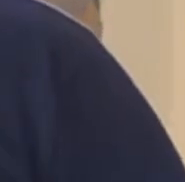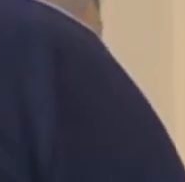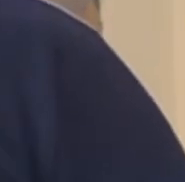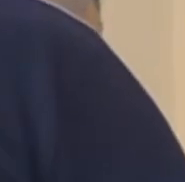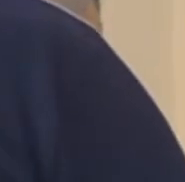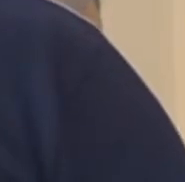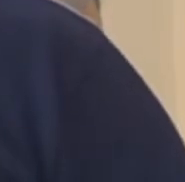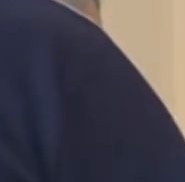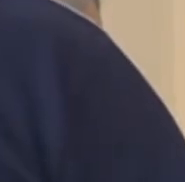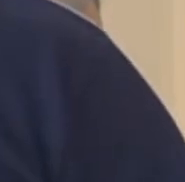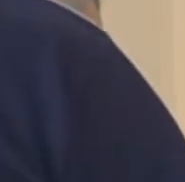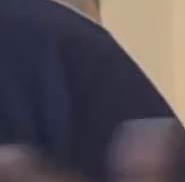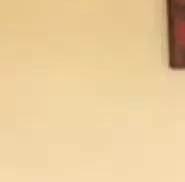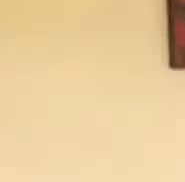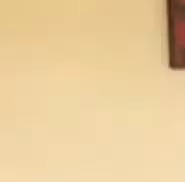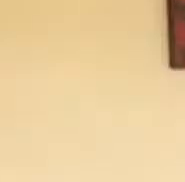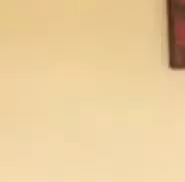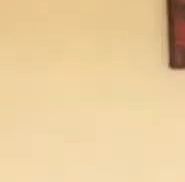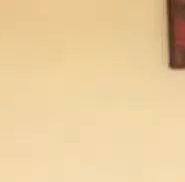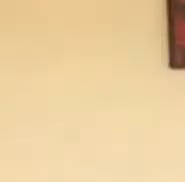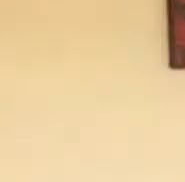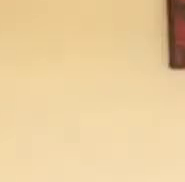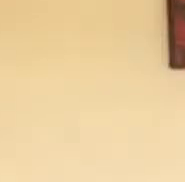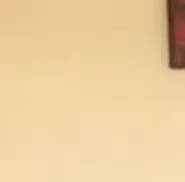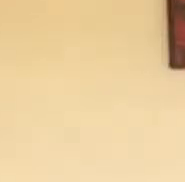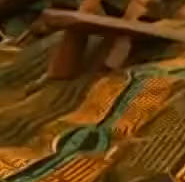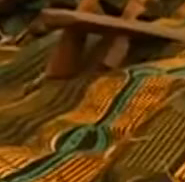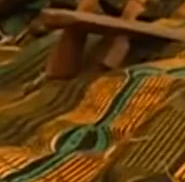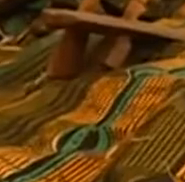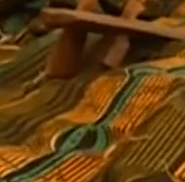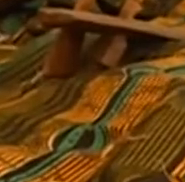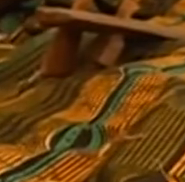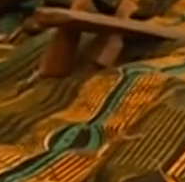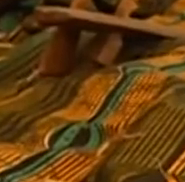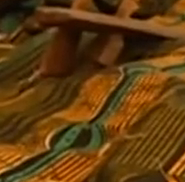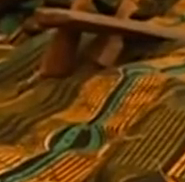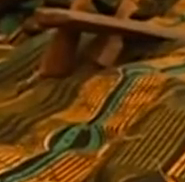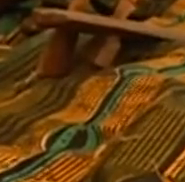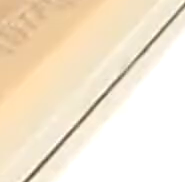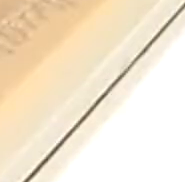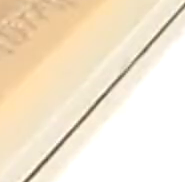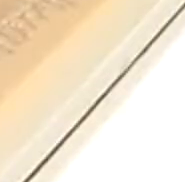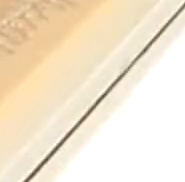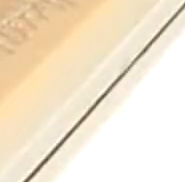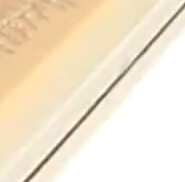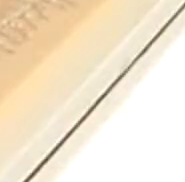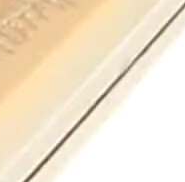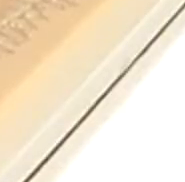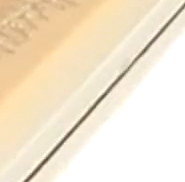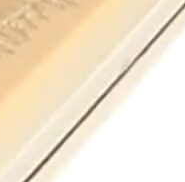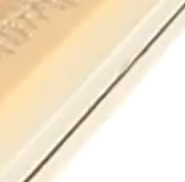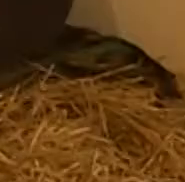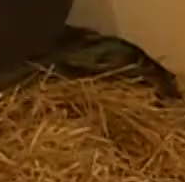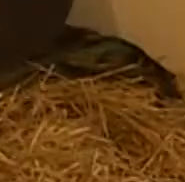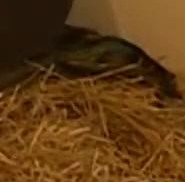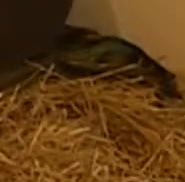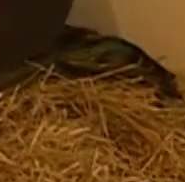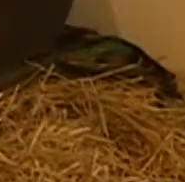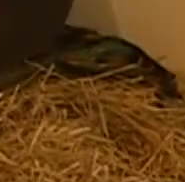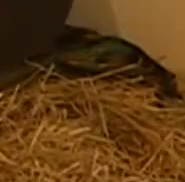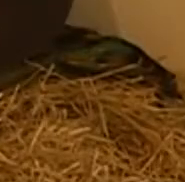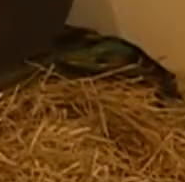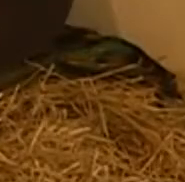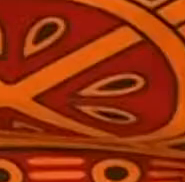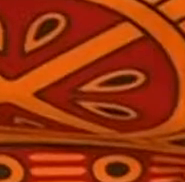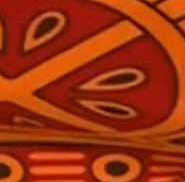you continue, you know, being open to us, and just try to guide us. Let beauty radiate on